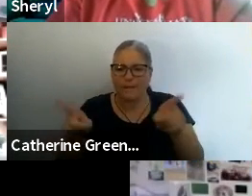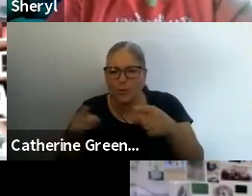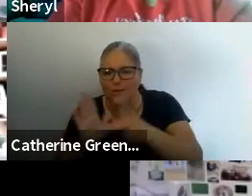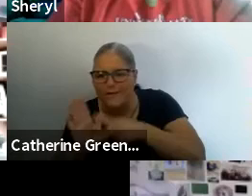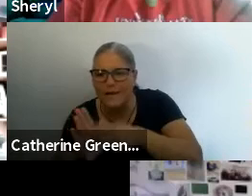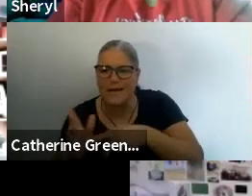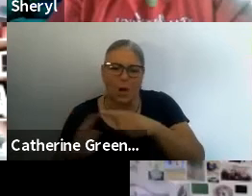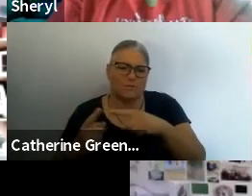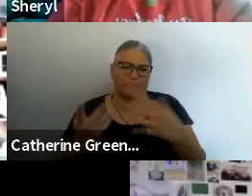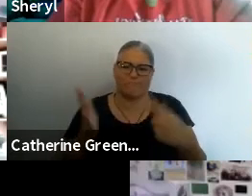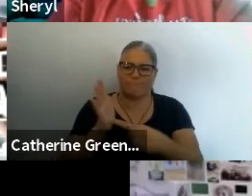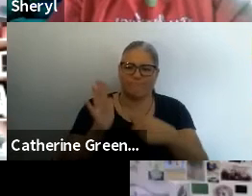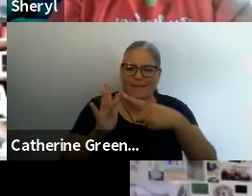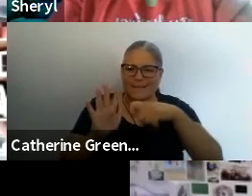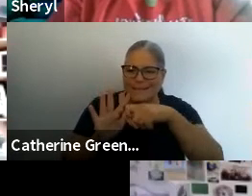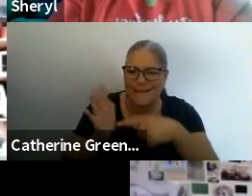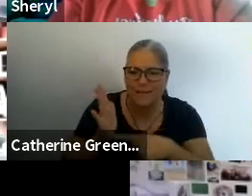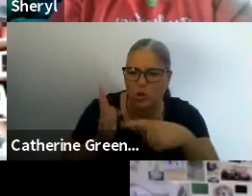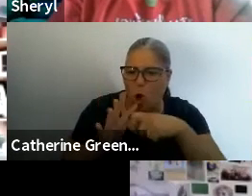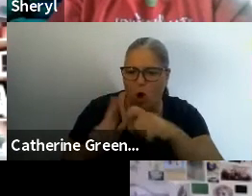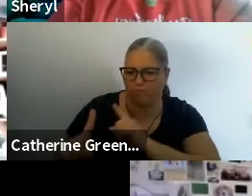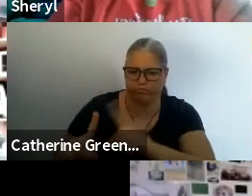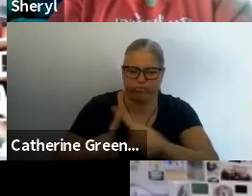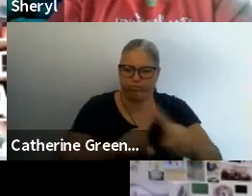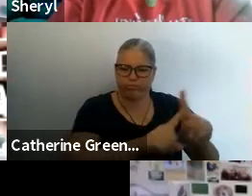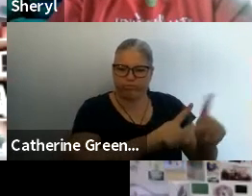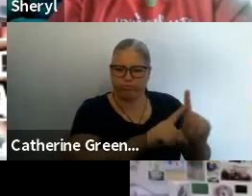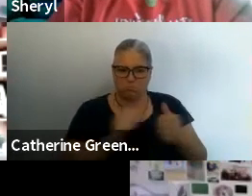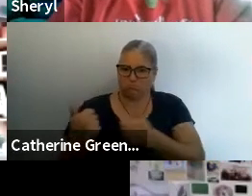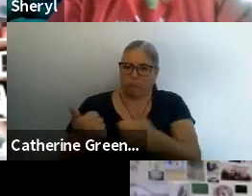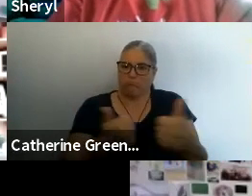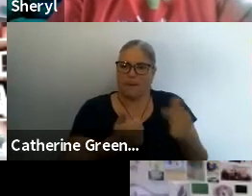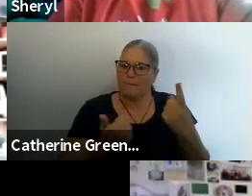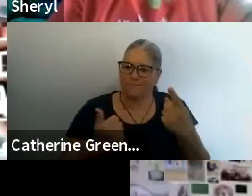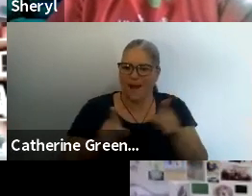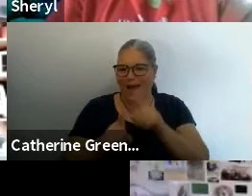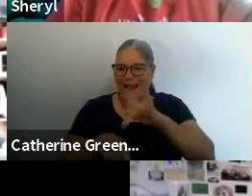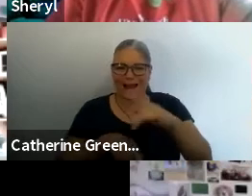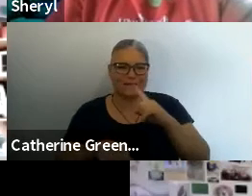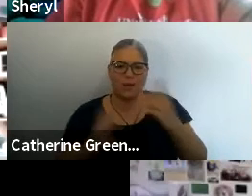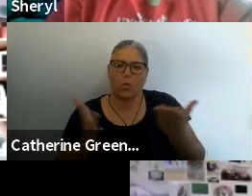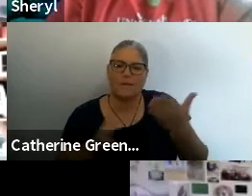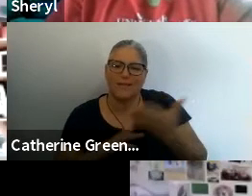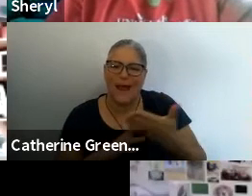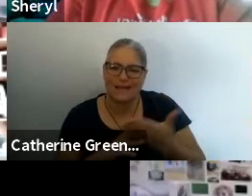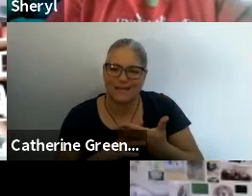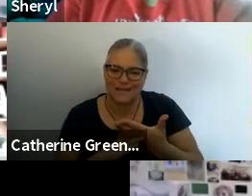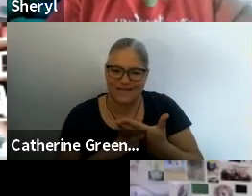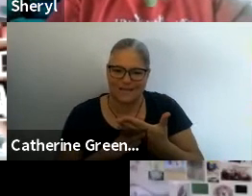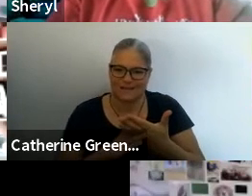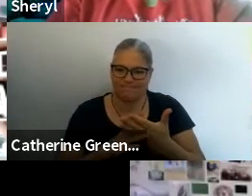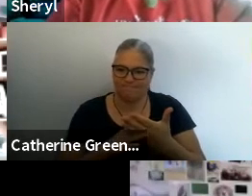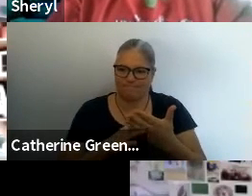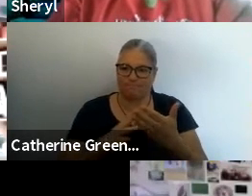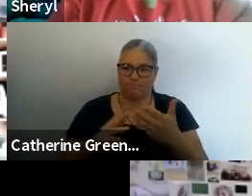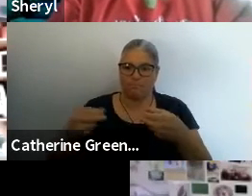videos that have sort of been making the rounds, like TikTok videos and music videos and that sort of thing. But like Kelly said,